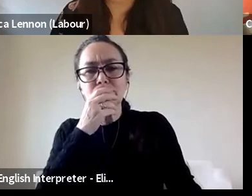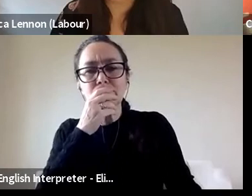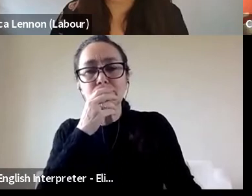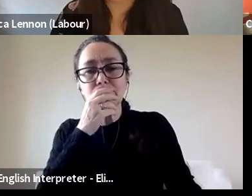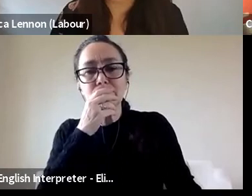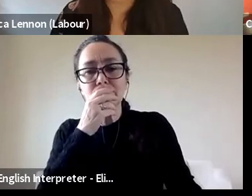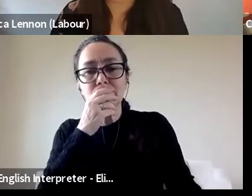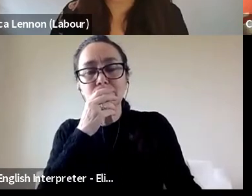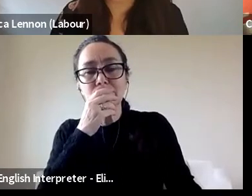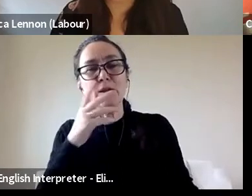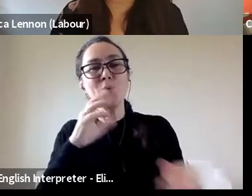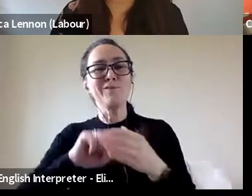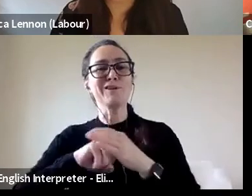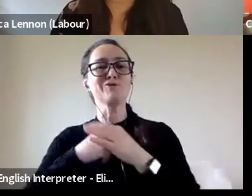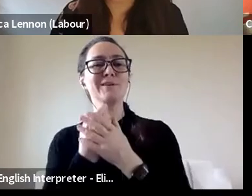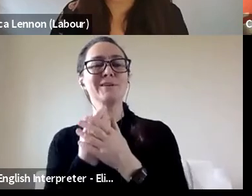develop a safety net